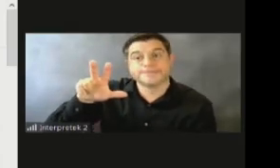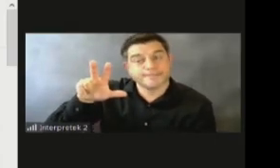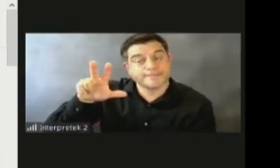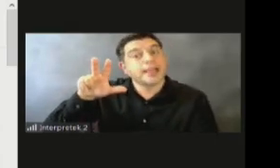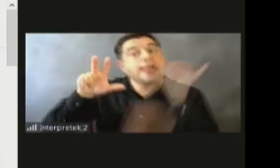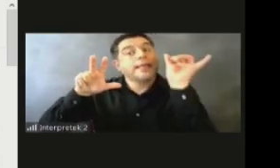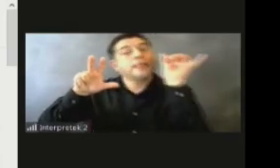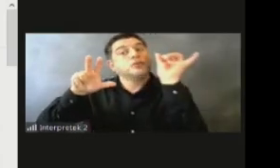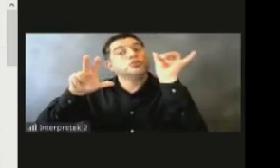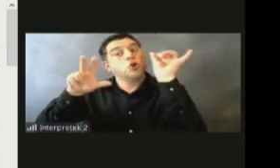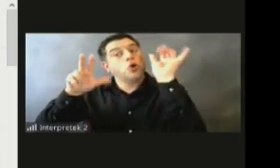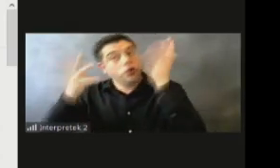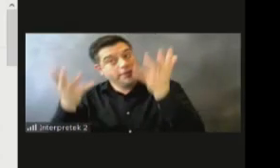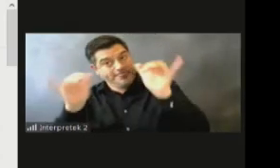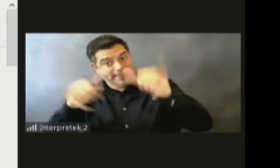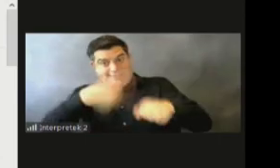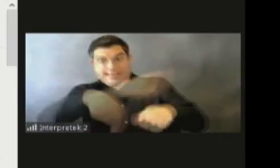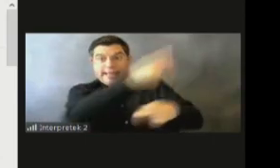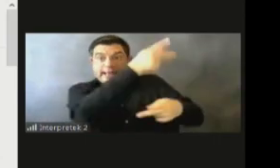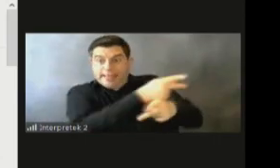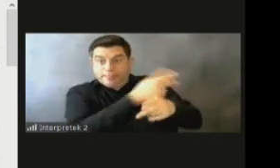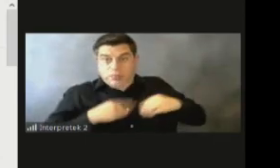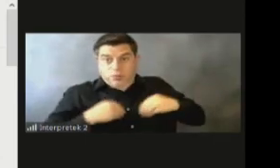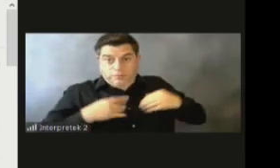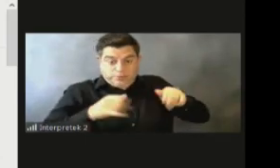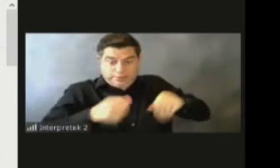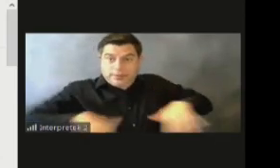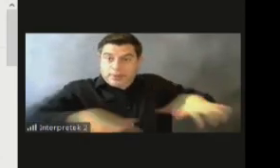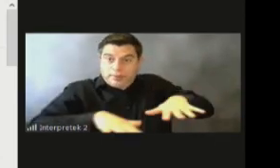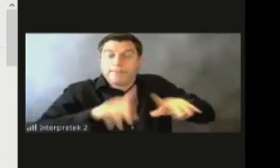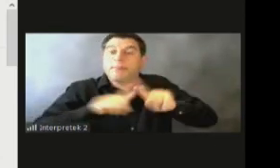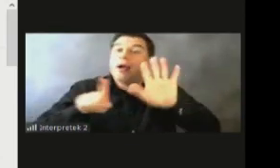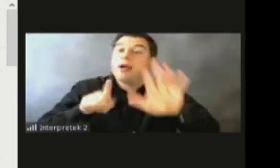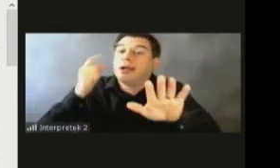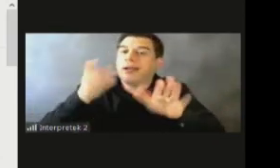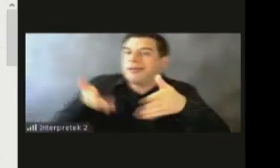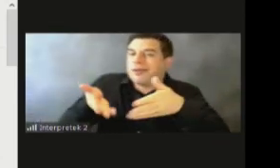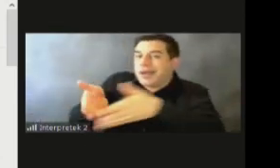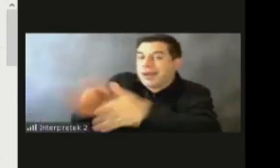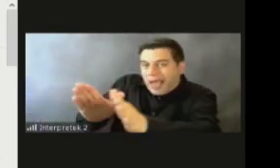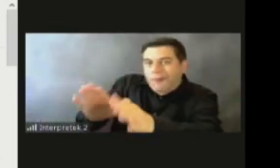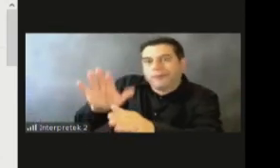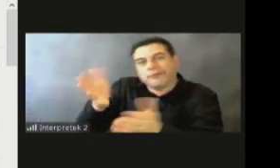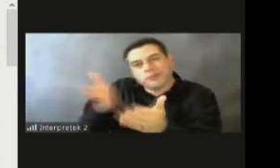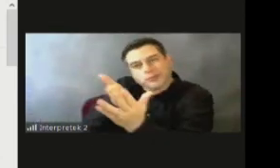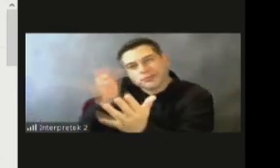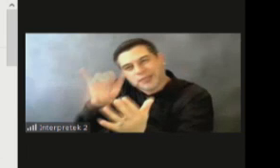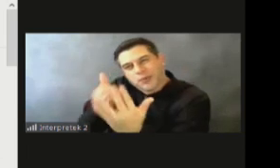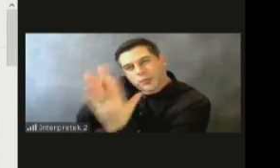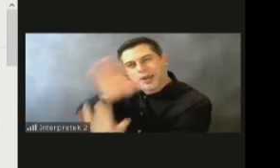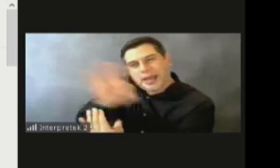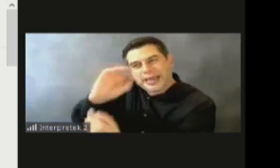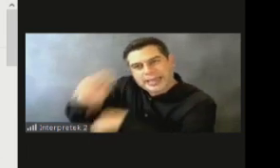maintains ownership of the land, but conveys the use of that land through a 99-year ground lease, which is the functional equivalent